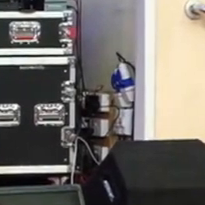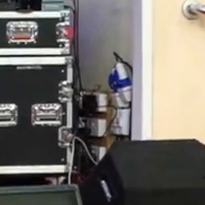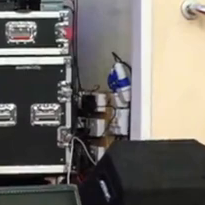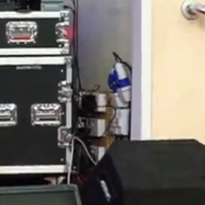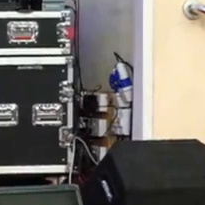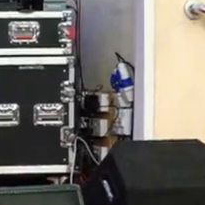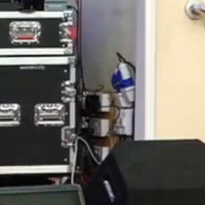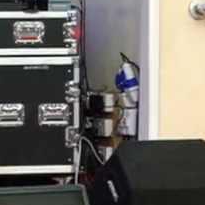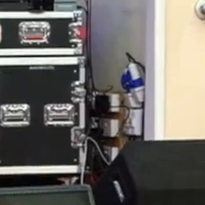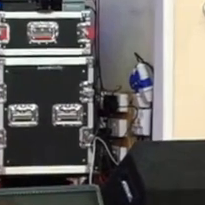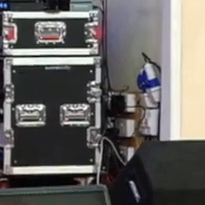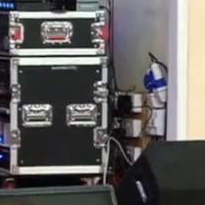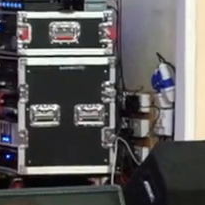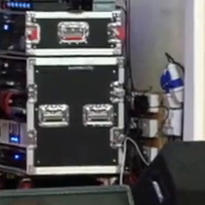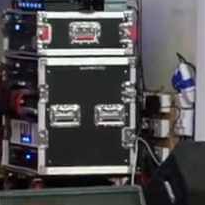But I did have it happen.